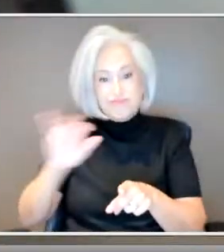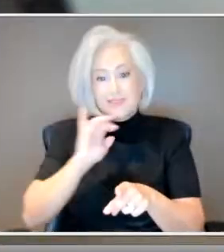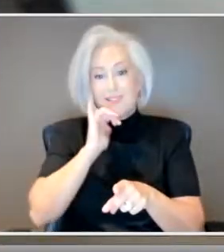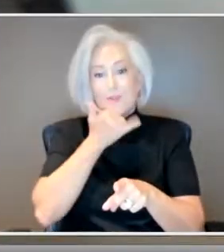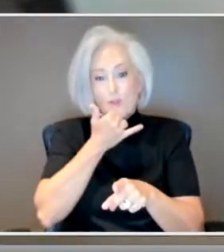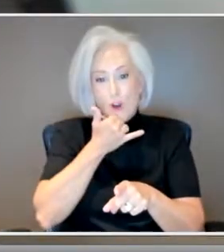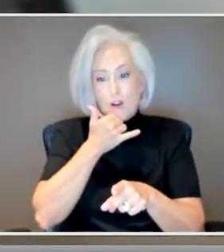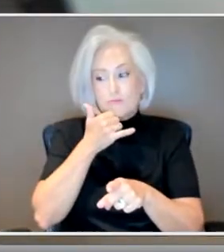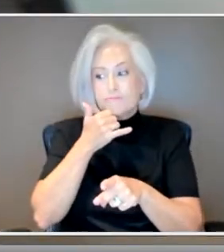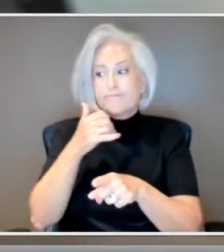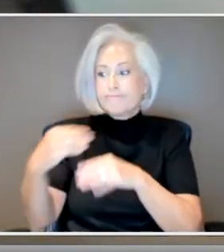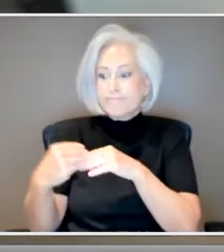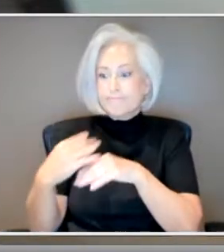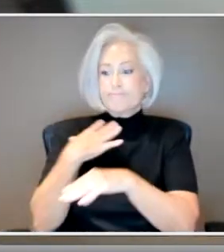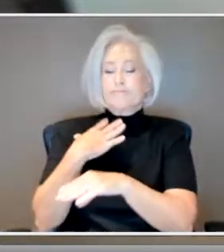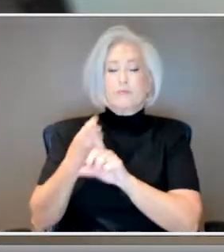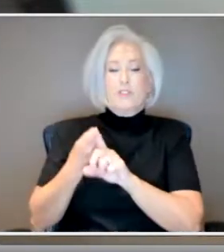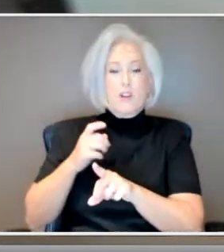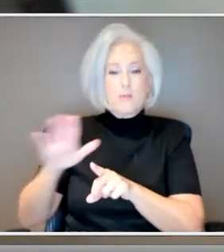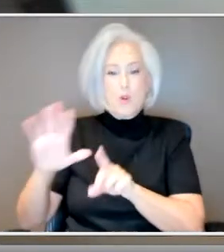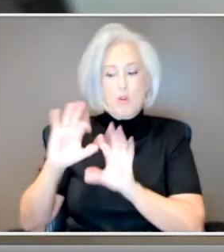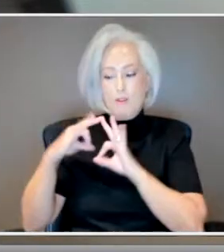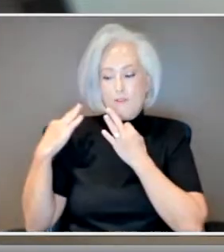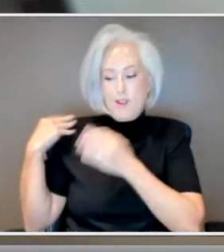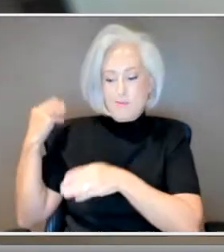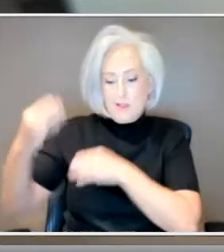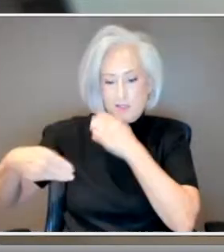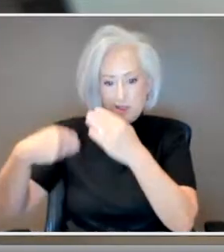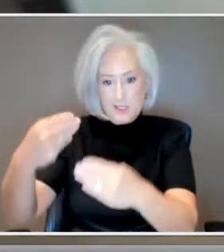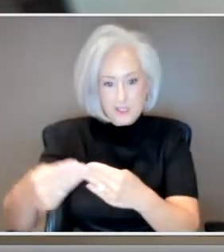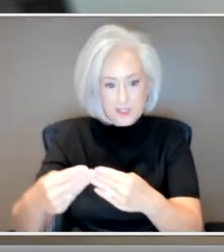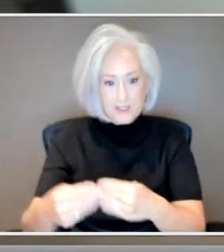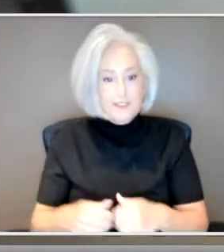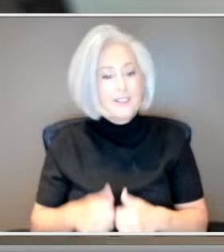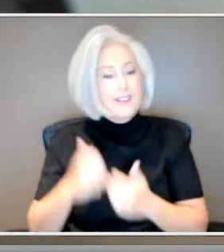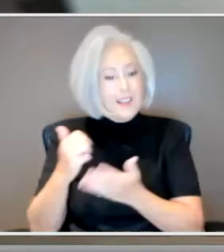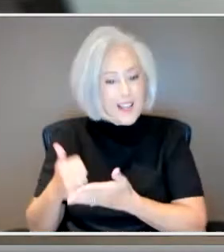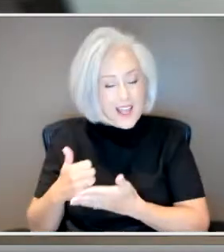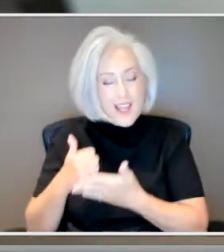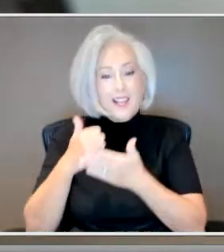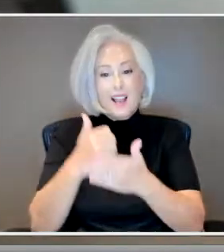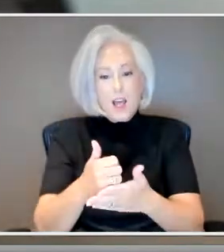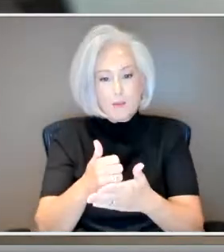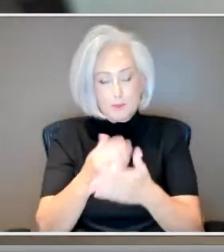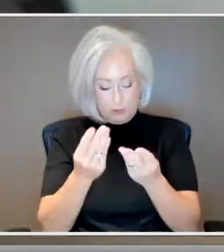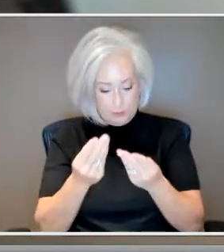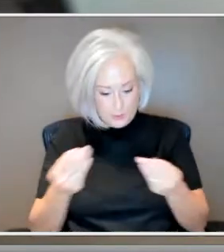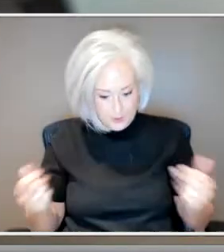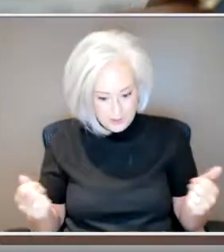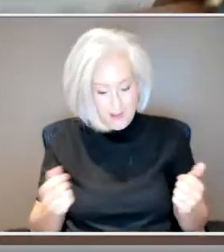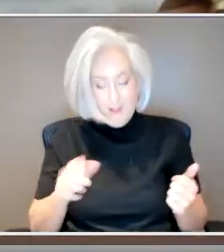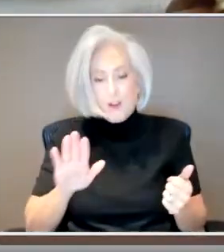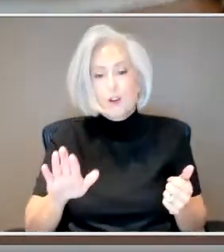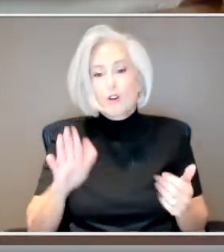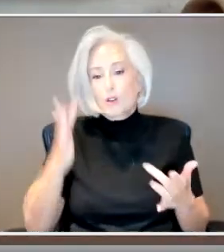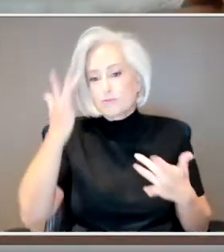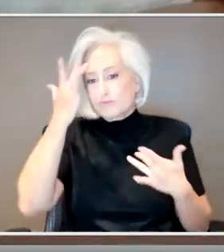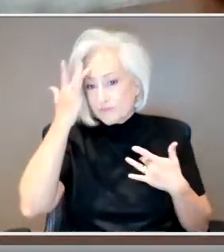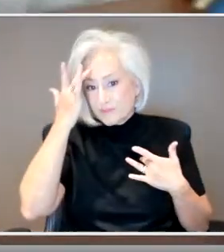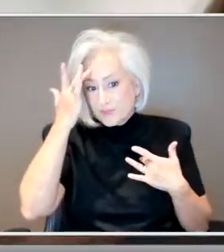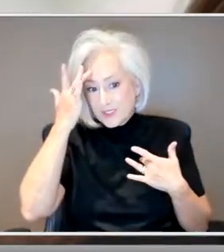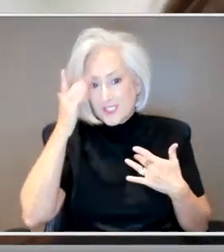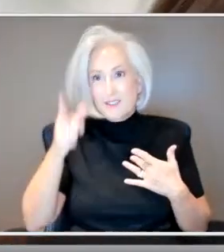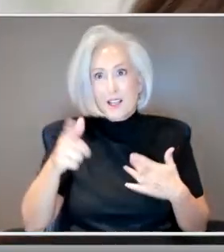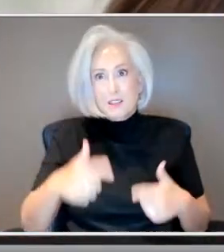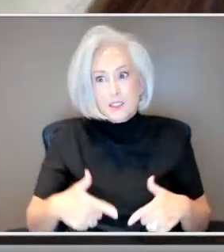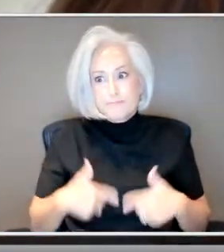more solving this diagnostic odyssey that she has lived with for over 26 years. For